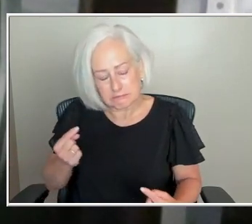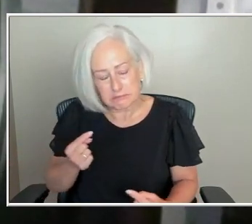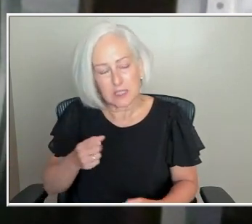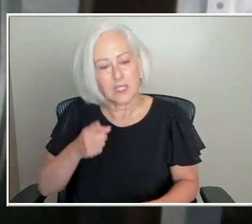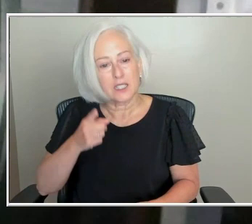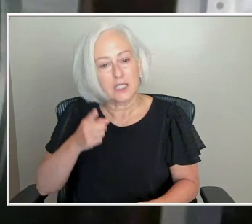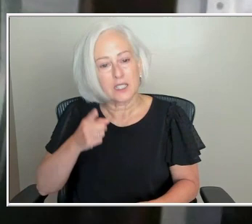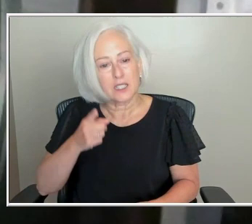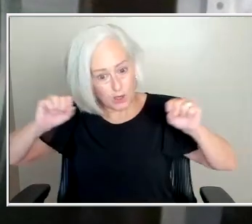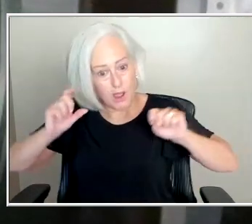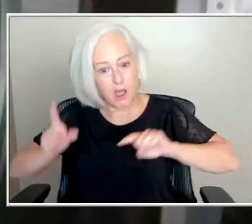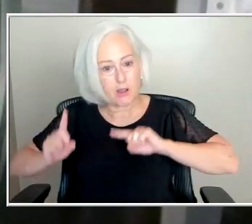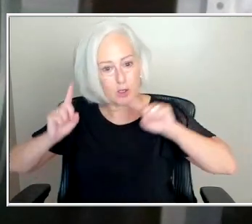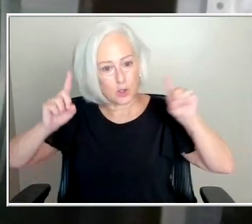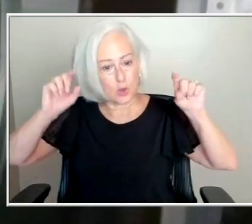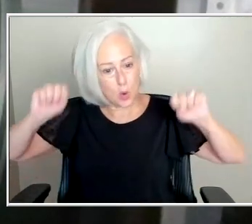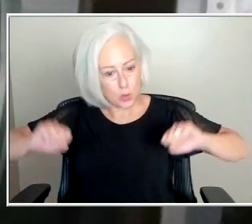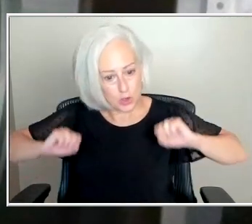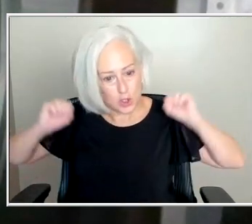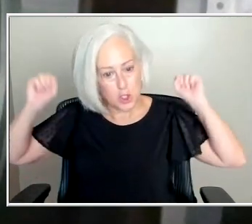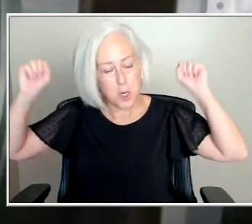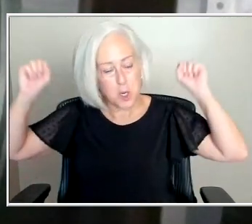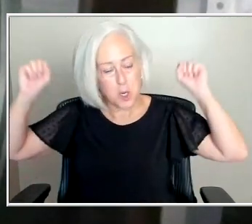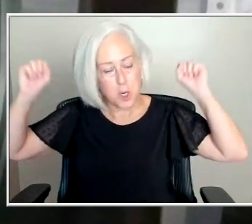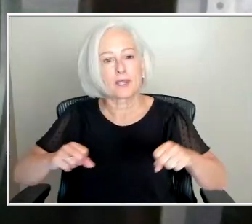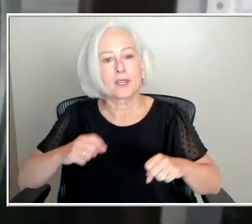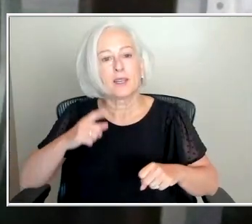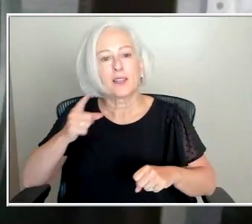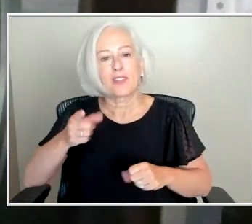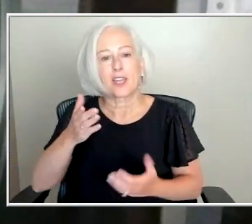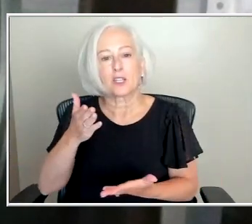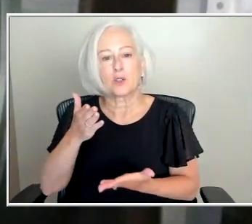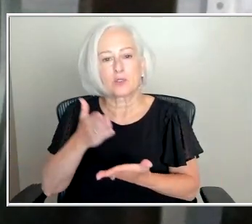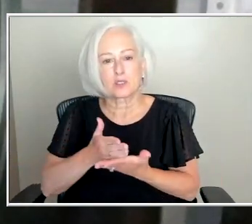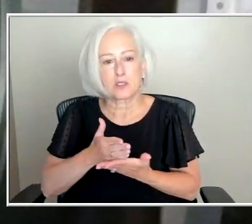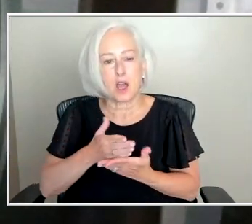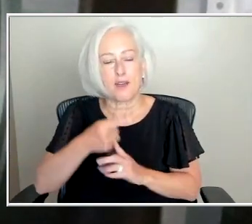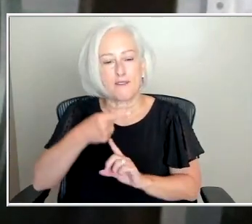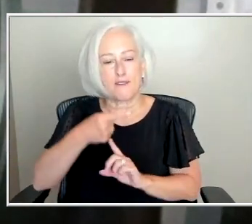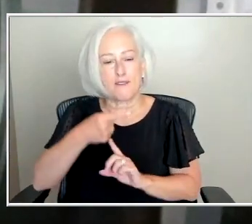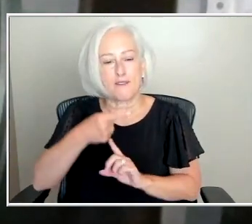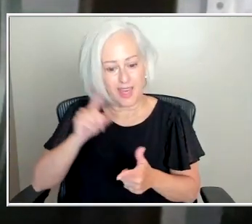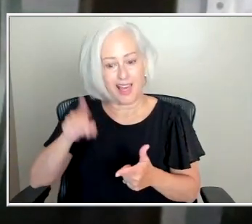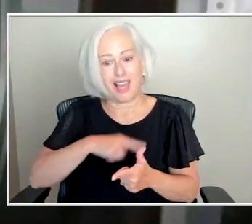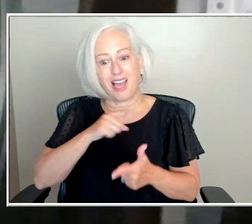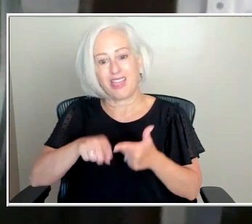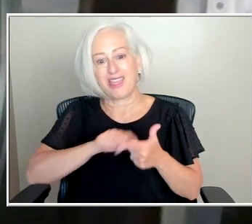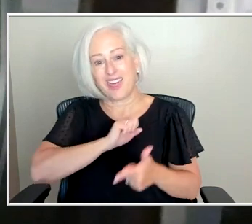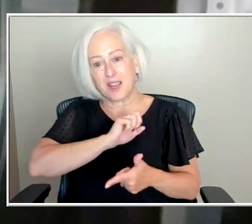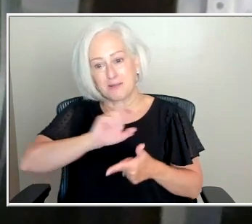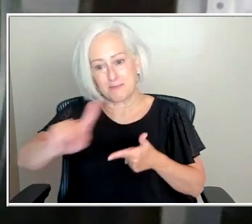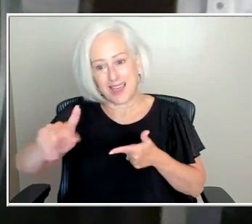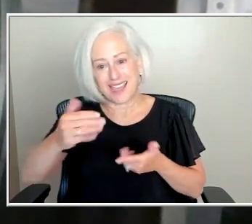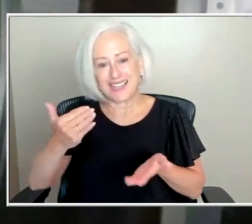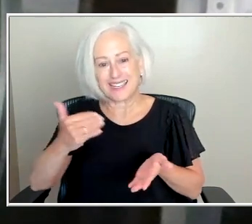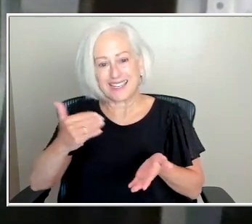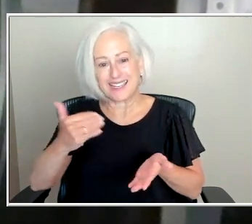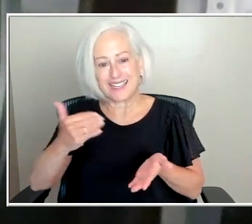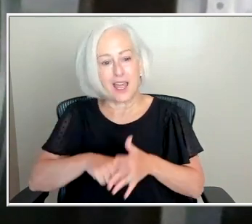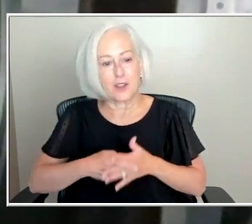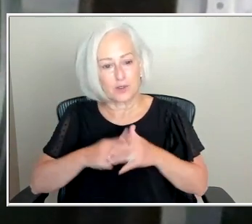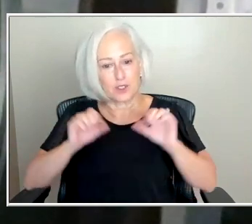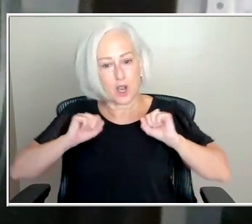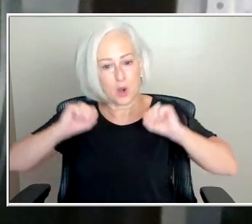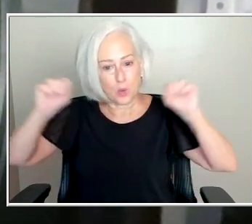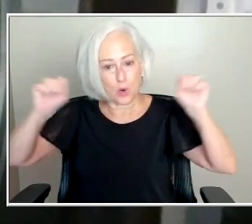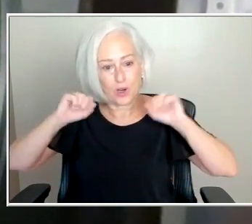at the gym routinely, and then you stop, let's say you take a month off or a few months off and you go back and you start working out again, that next